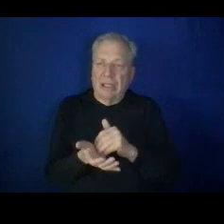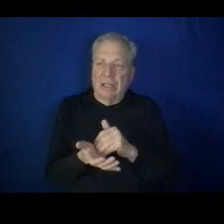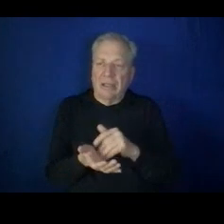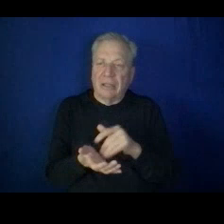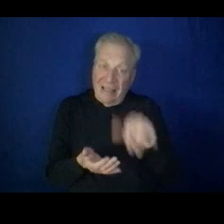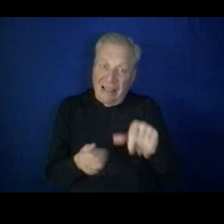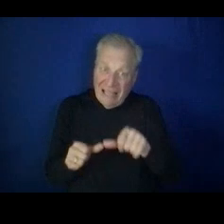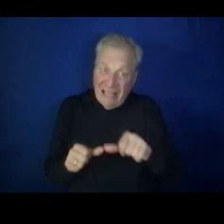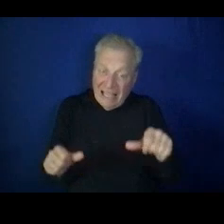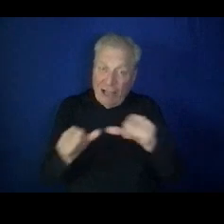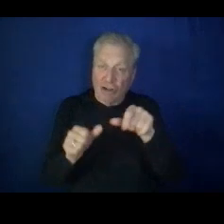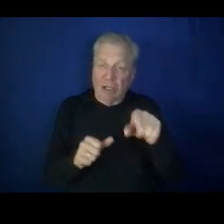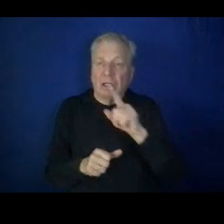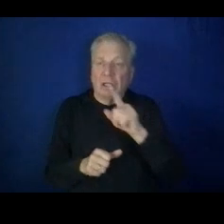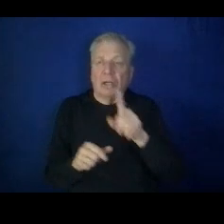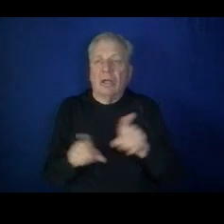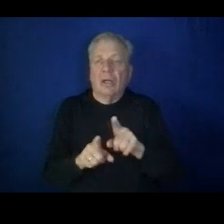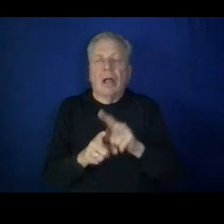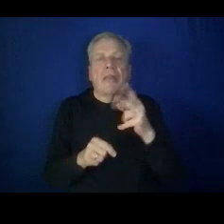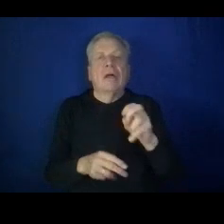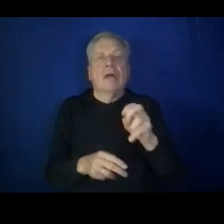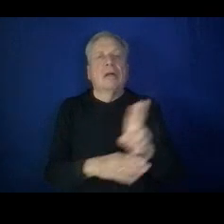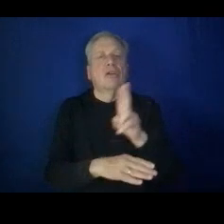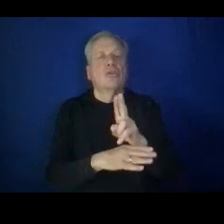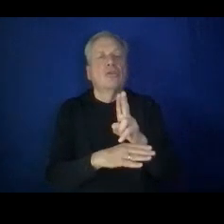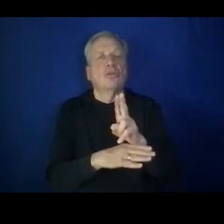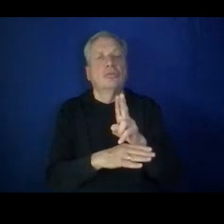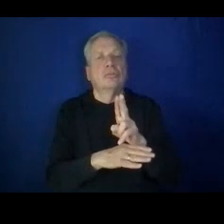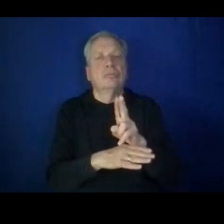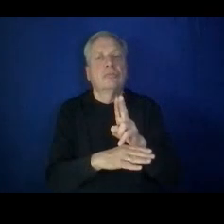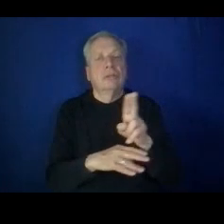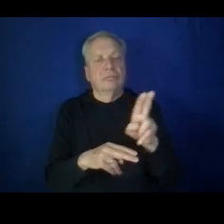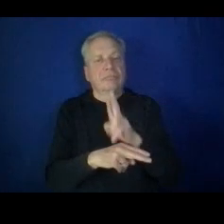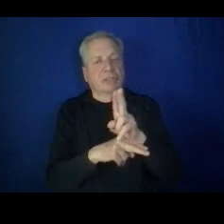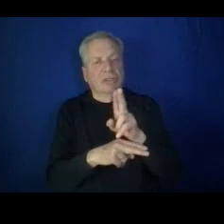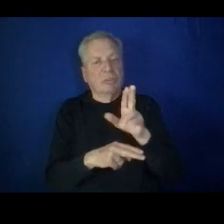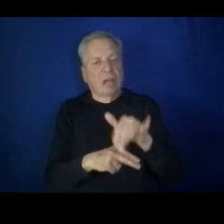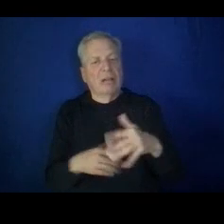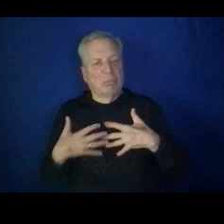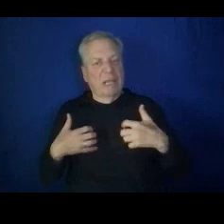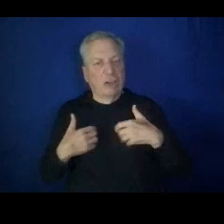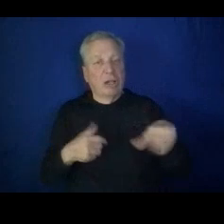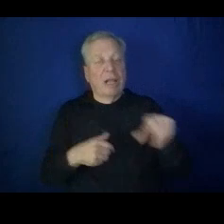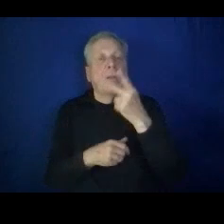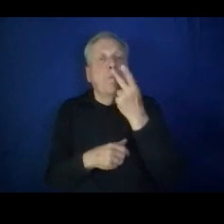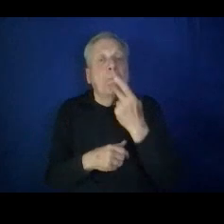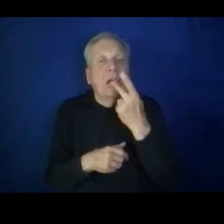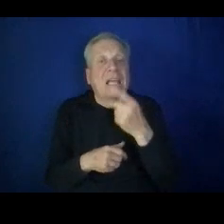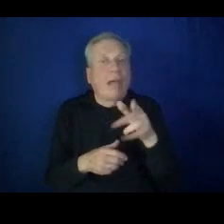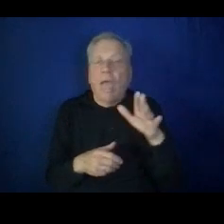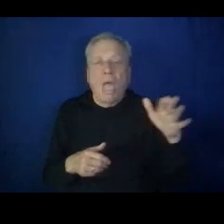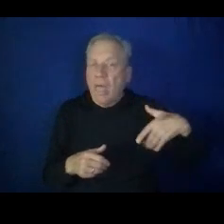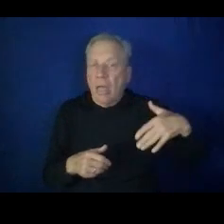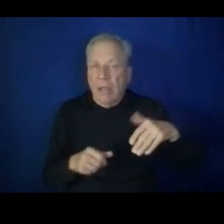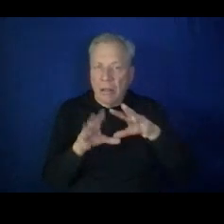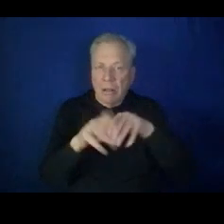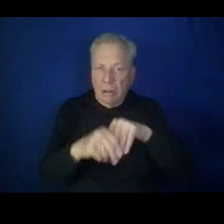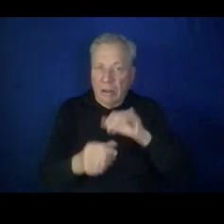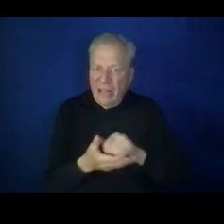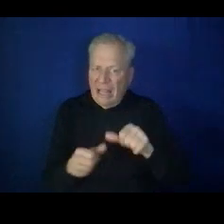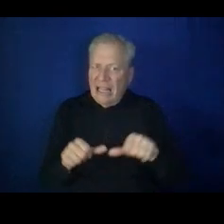area is the occupied range with grizzly bears. The pink area that's unhashed is areas where we're seeing